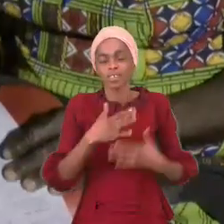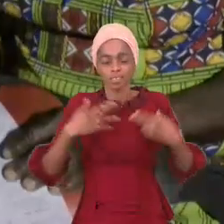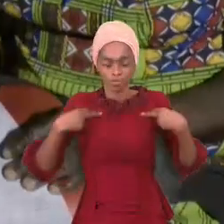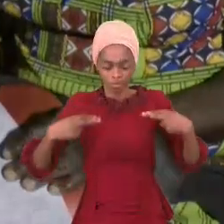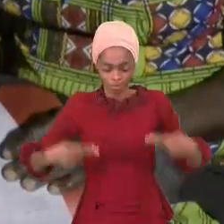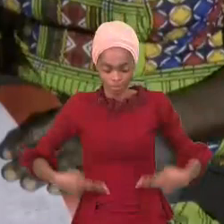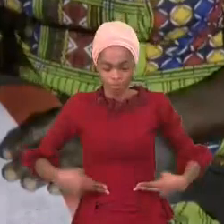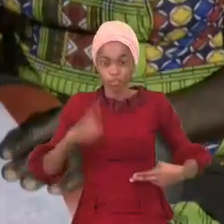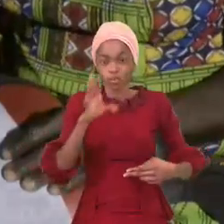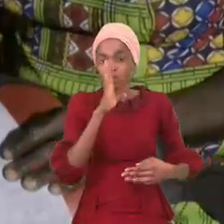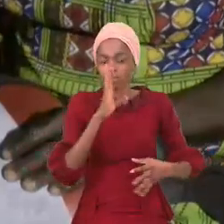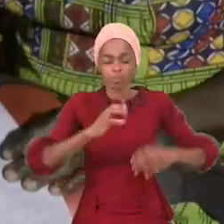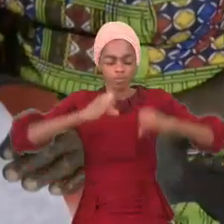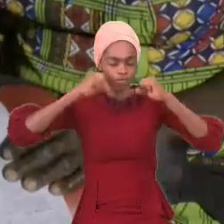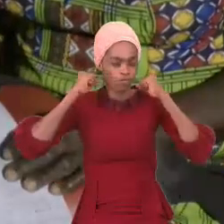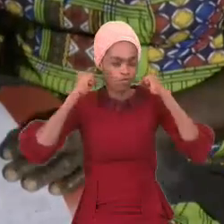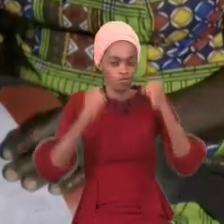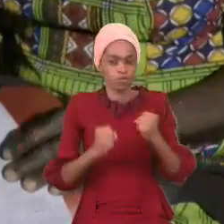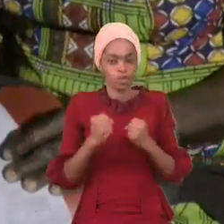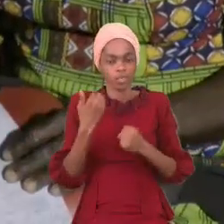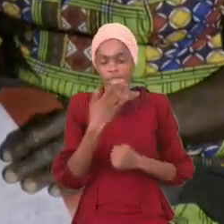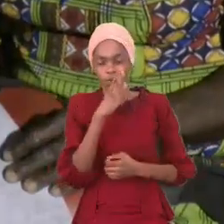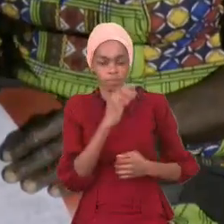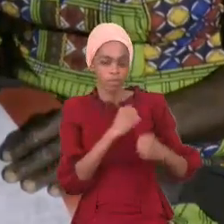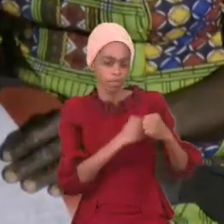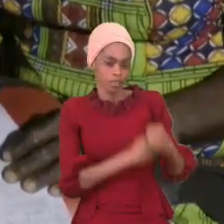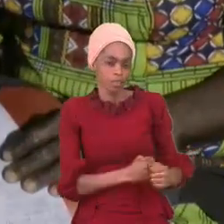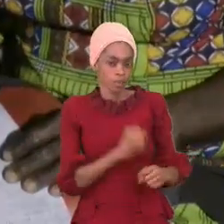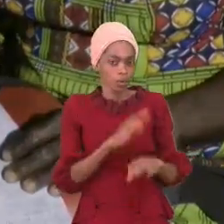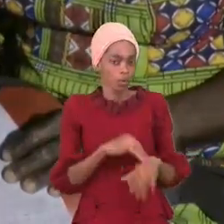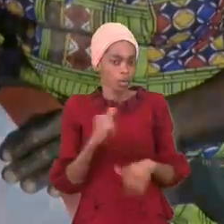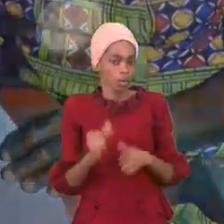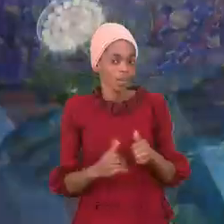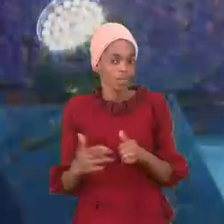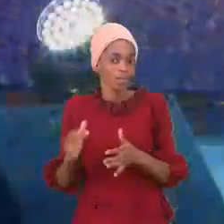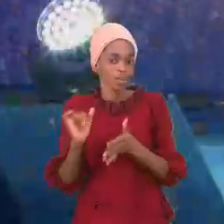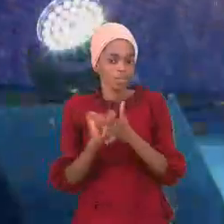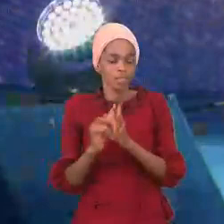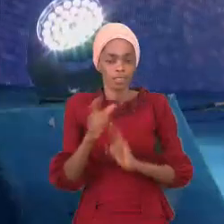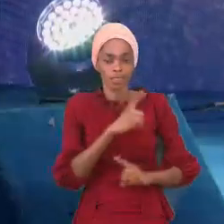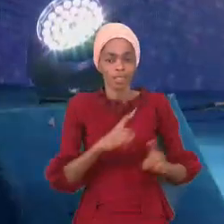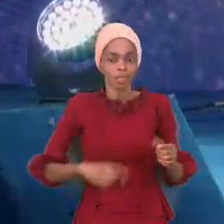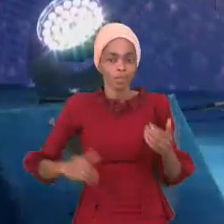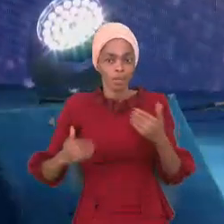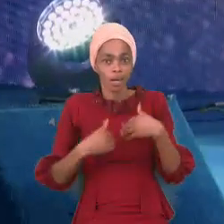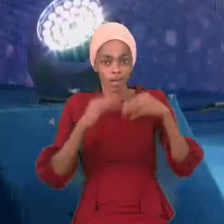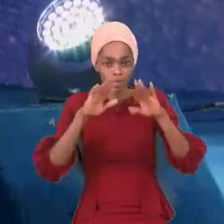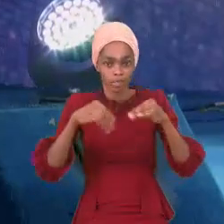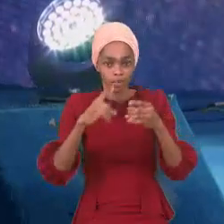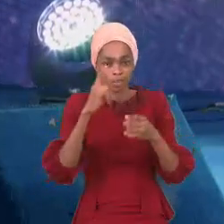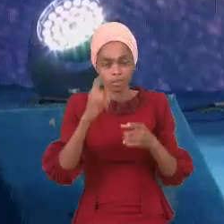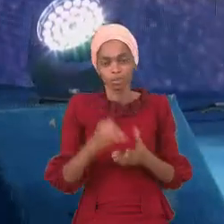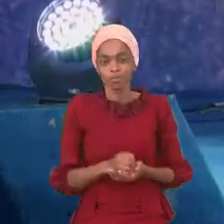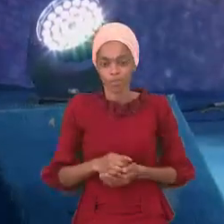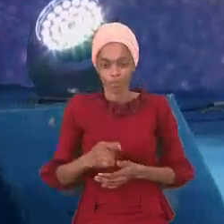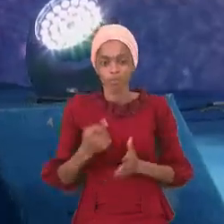will be strong. There'll be security on everything that the Lord had given you. Let me show you